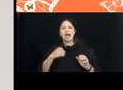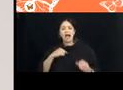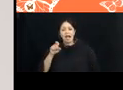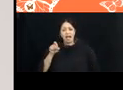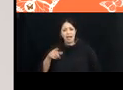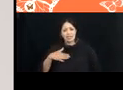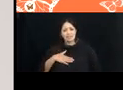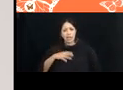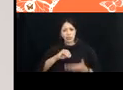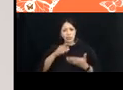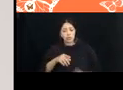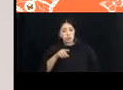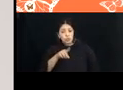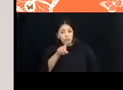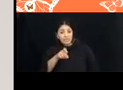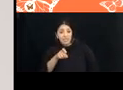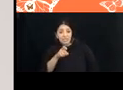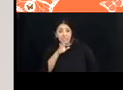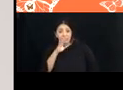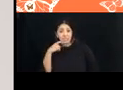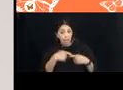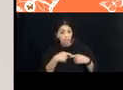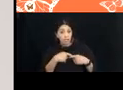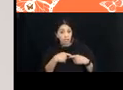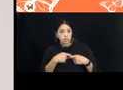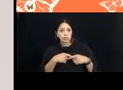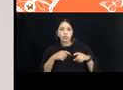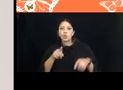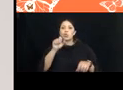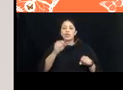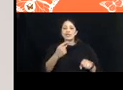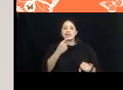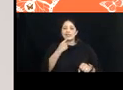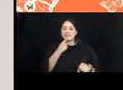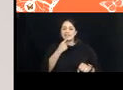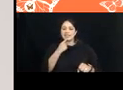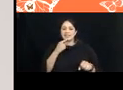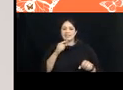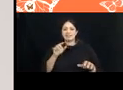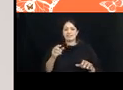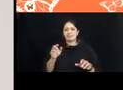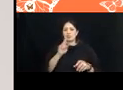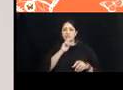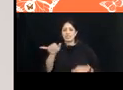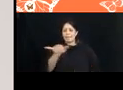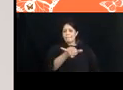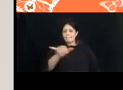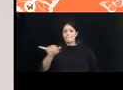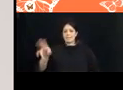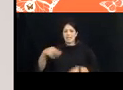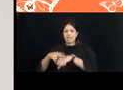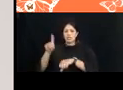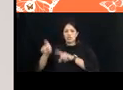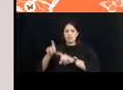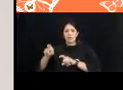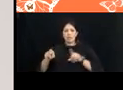do you need to speak Spanish? You can see it pretty much mirrors what the national survey say. So